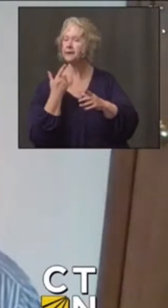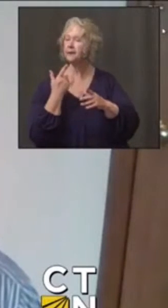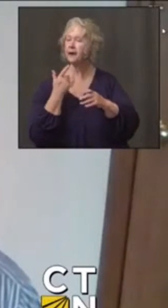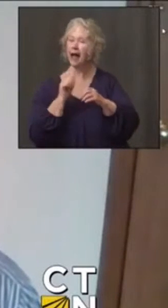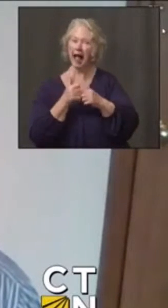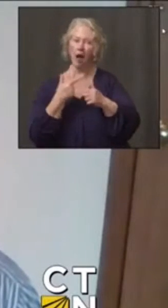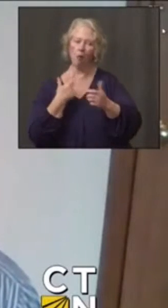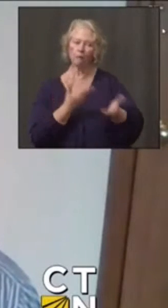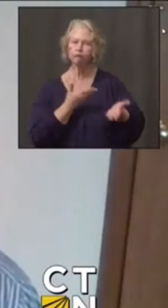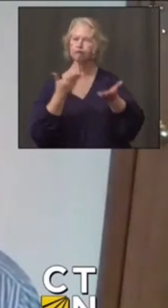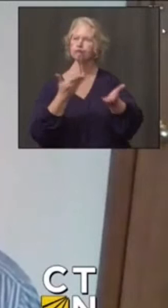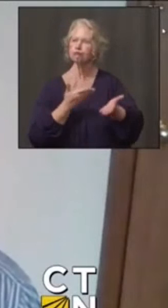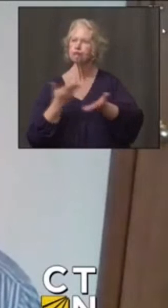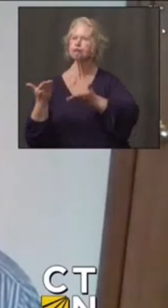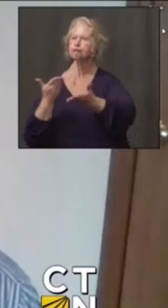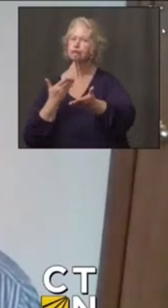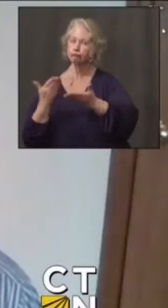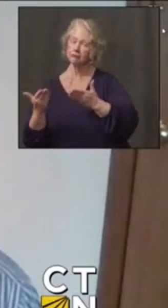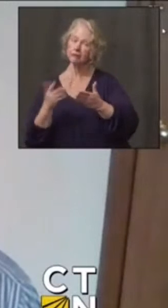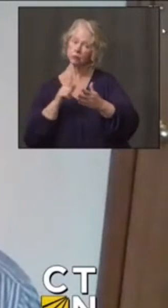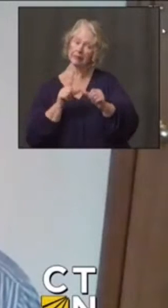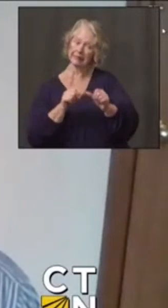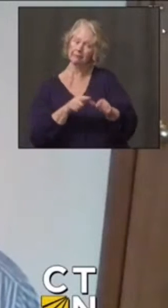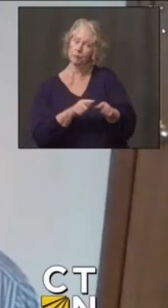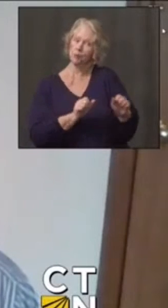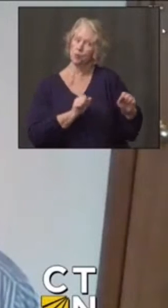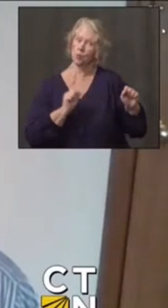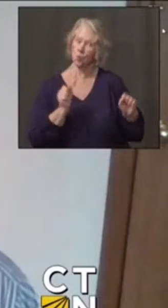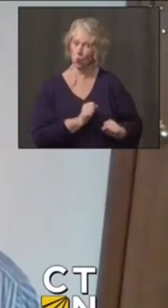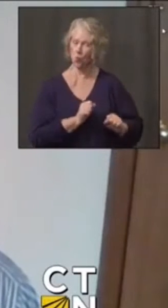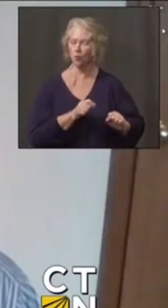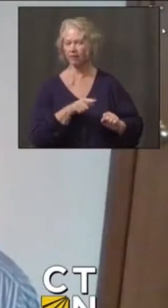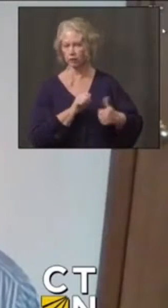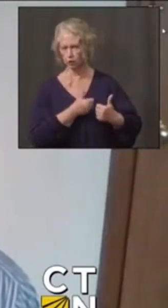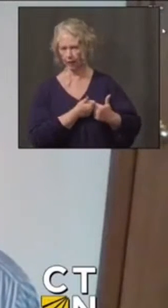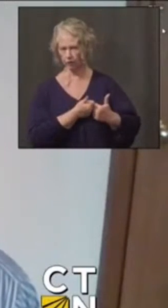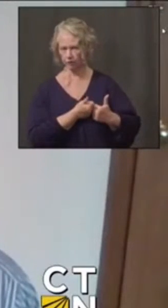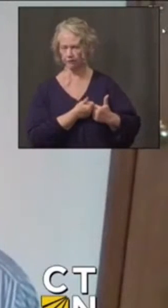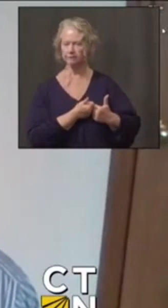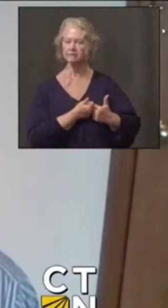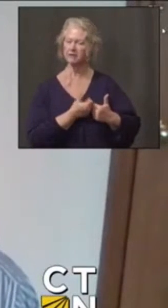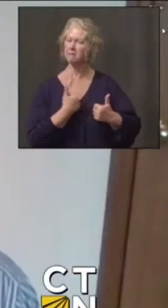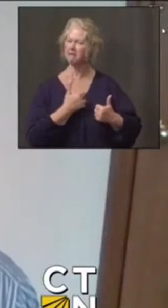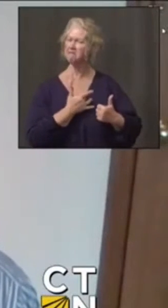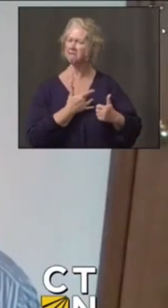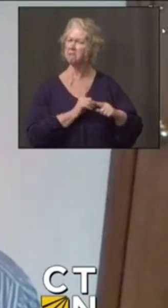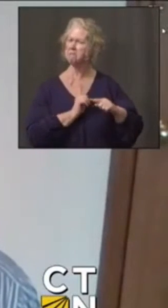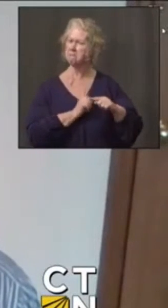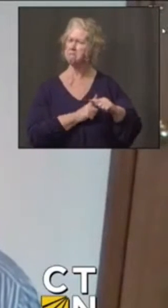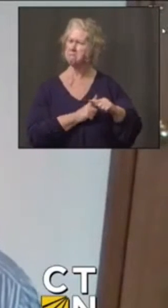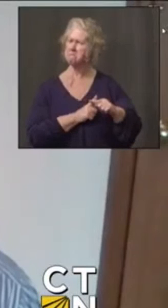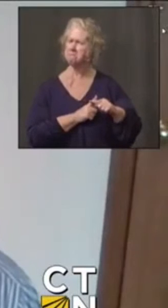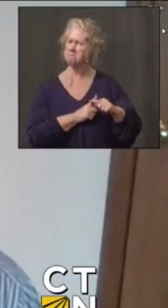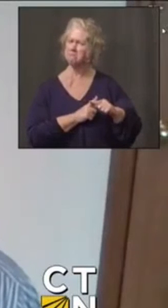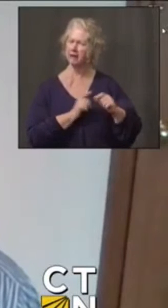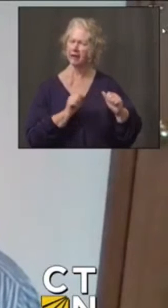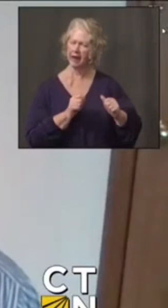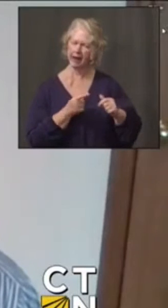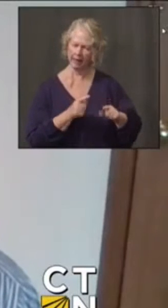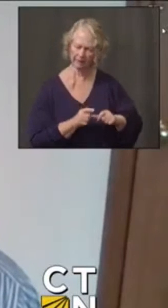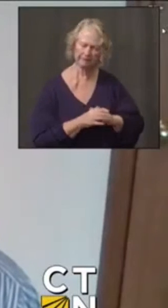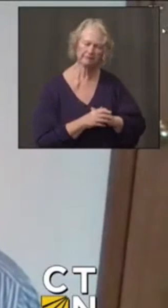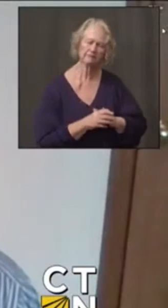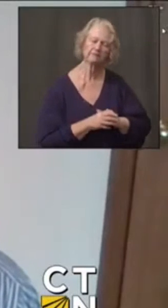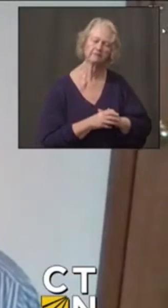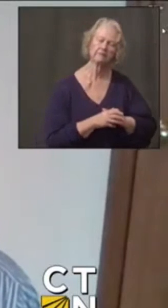chain. And I think that's the challenge going forward. We are optimistic about that. We do